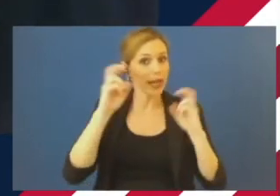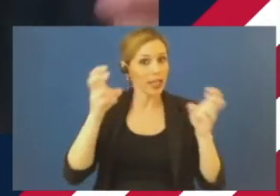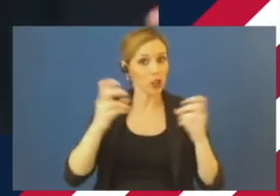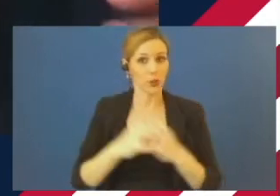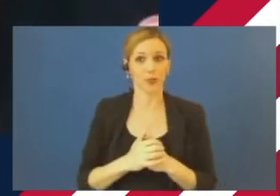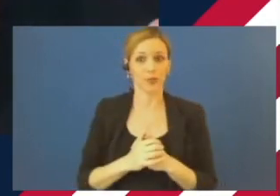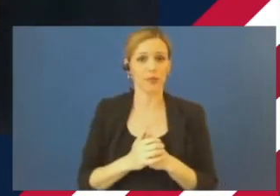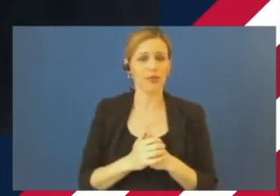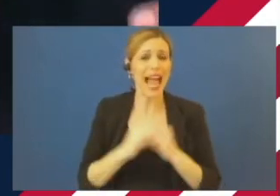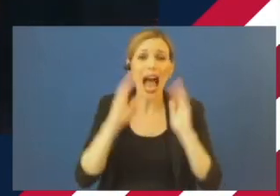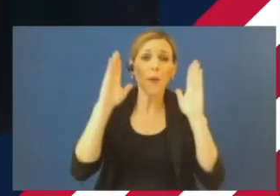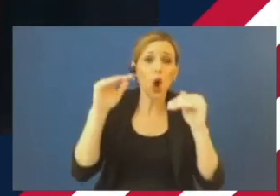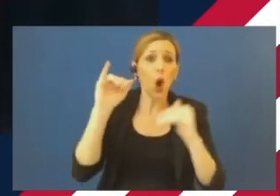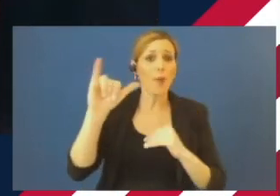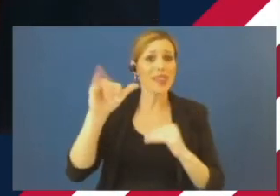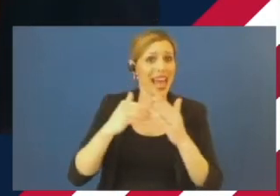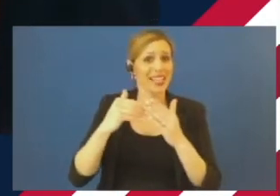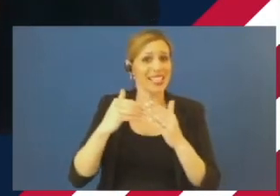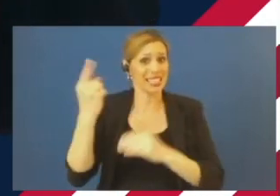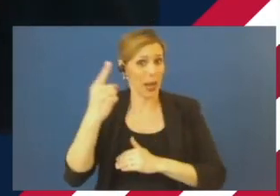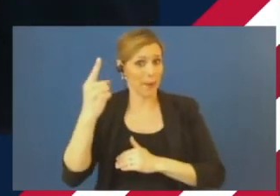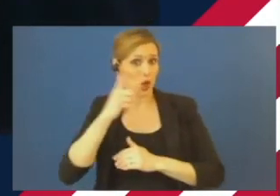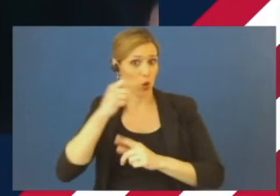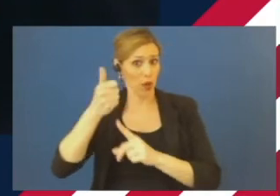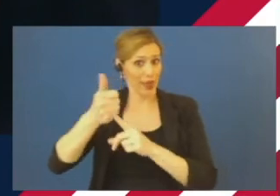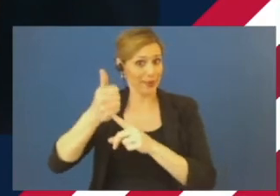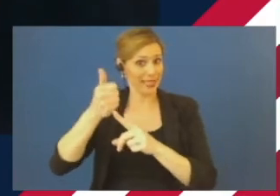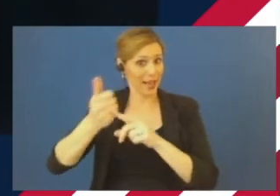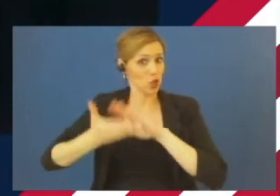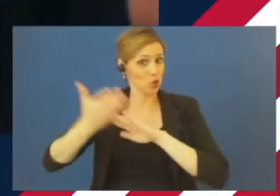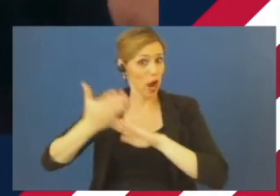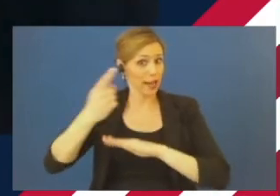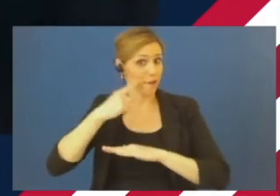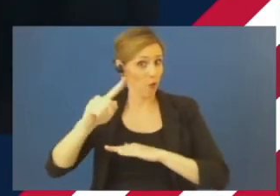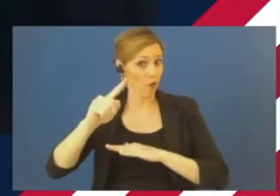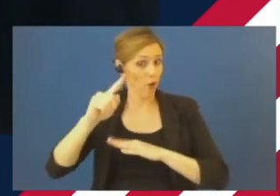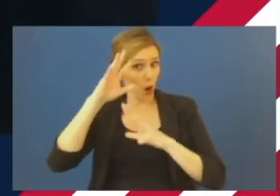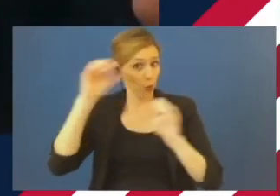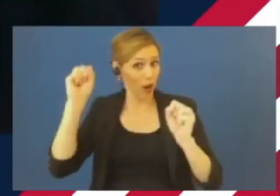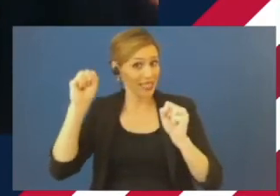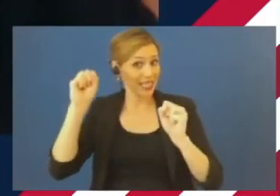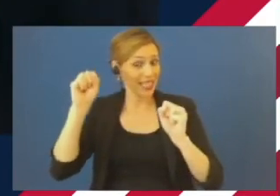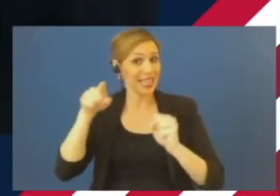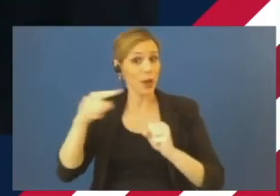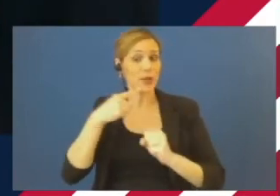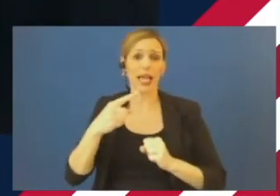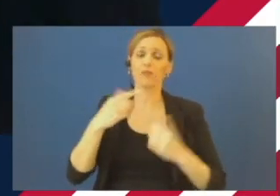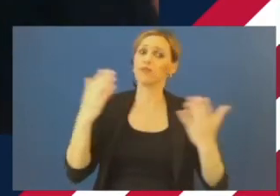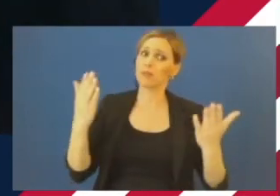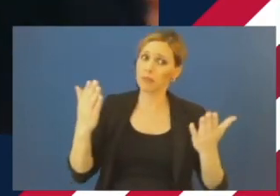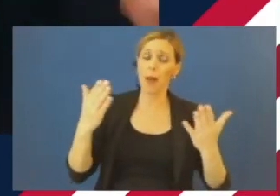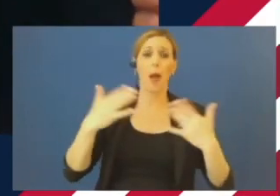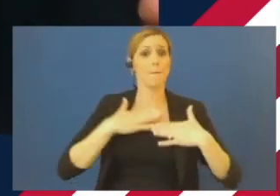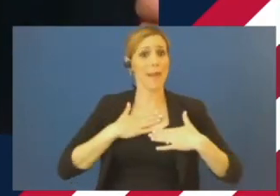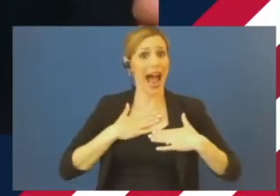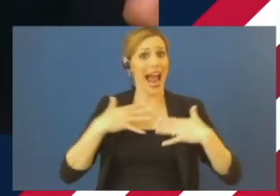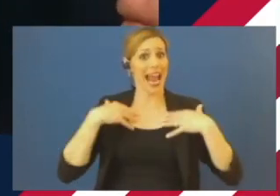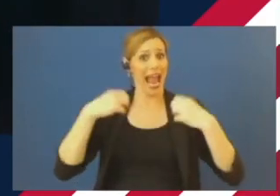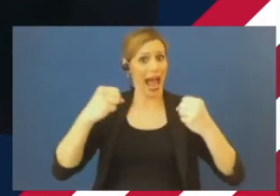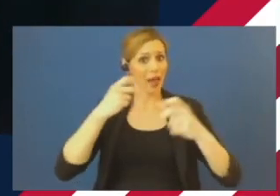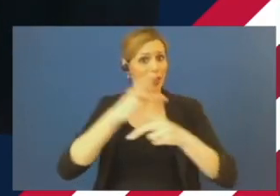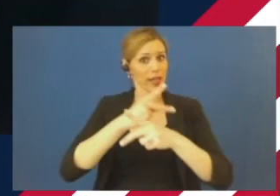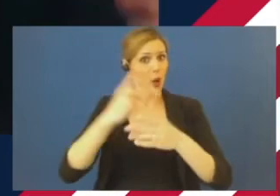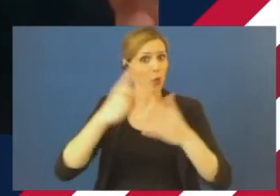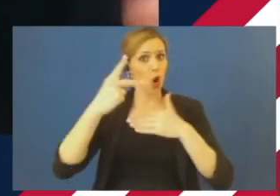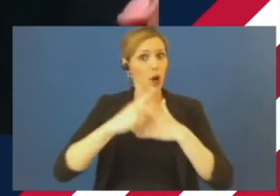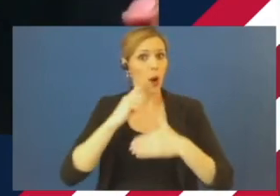say, here's my healthcare program. And this is how it's going to help Black people. This is how it's going to help brown people. This is how it's going to help